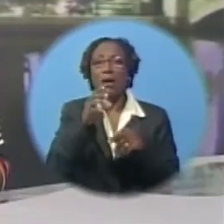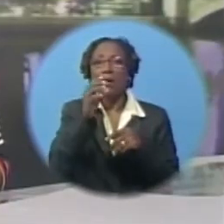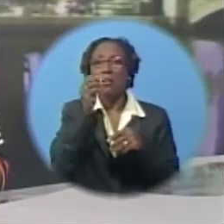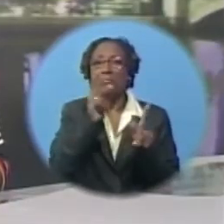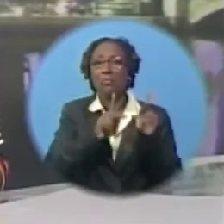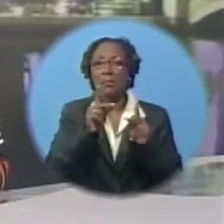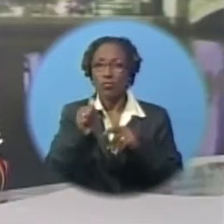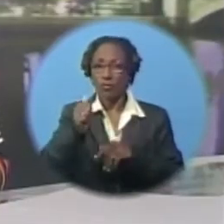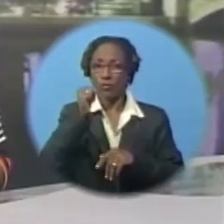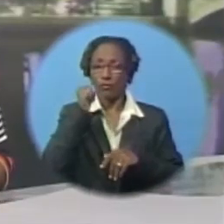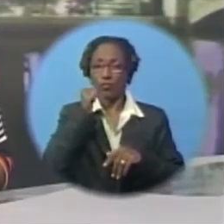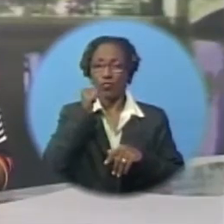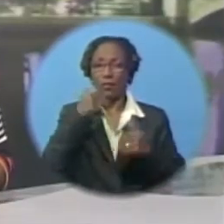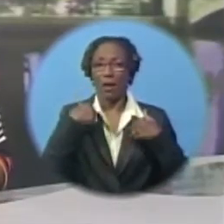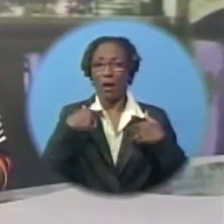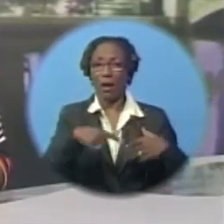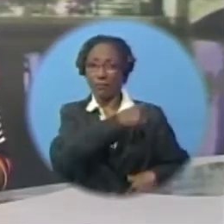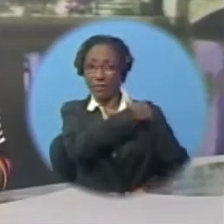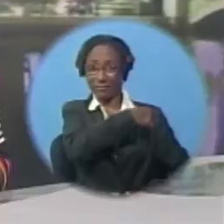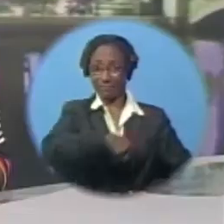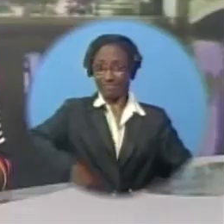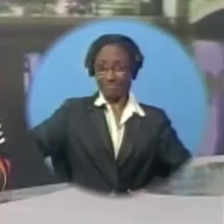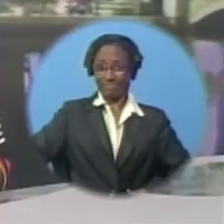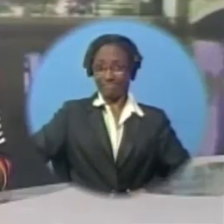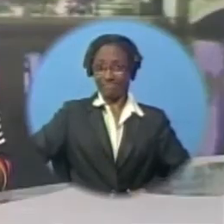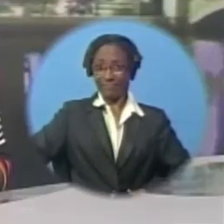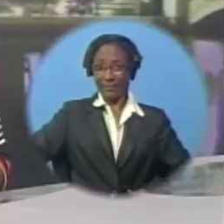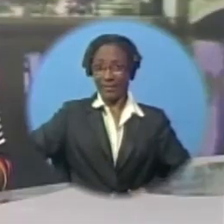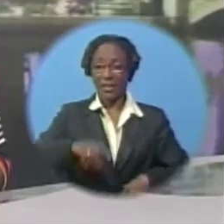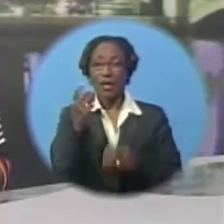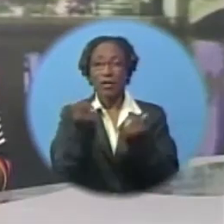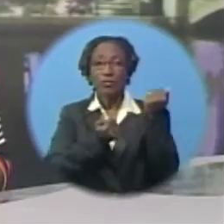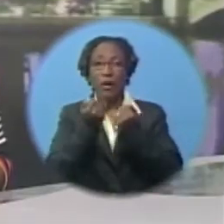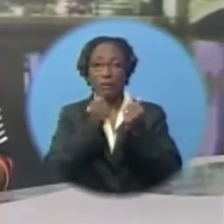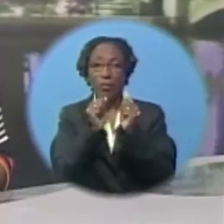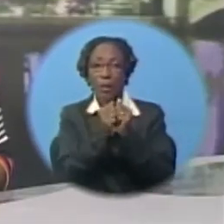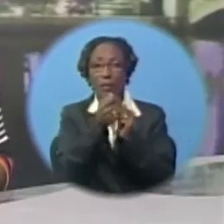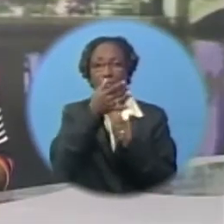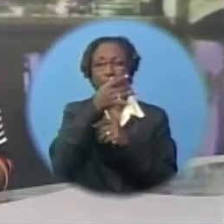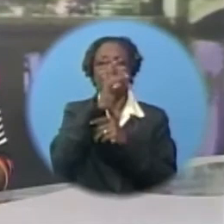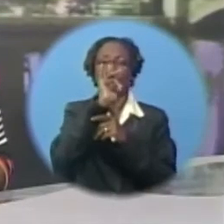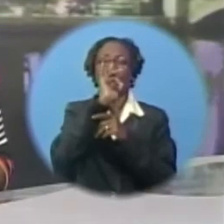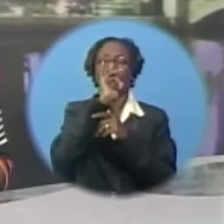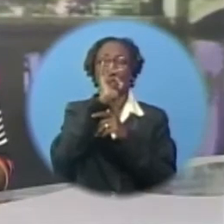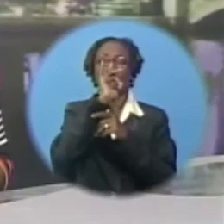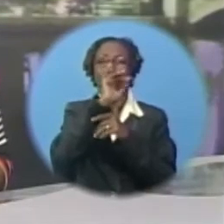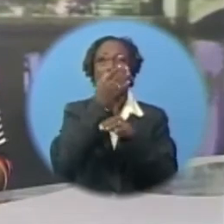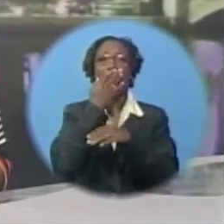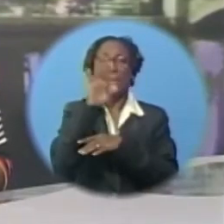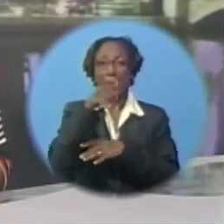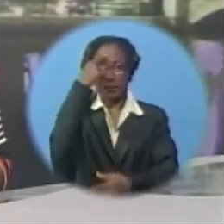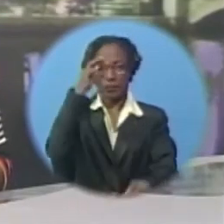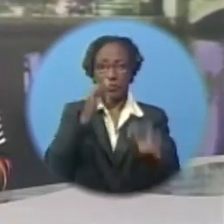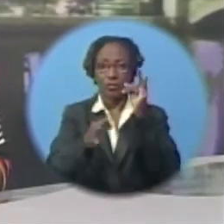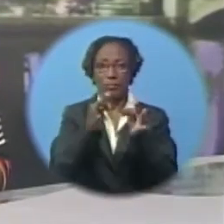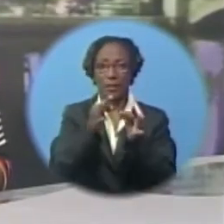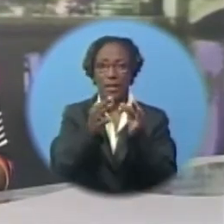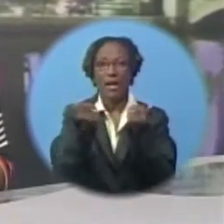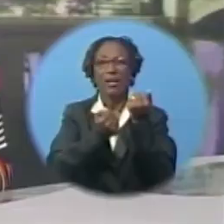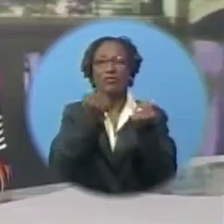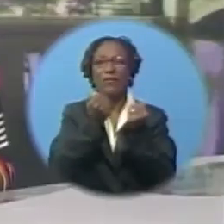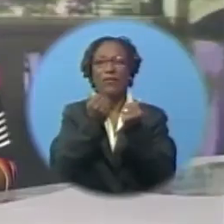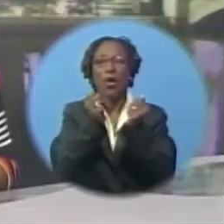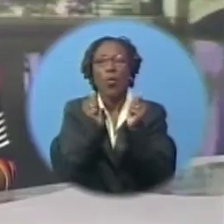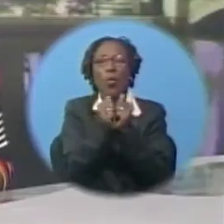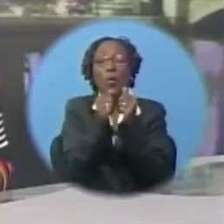use of child restraint, driving while under the influence of alcohol or other drugs, bad judgment, and generally driving without